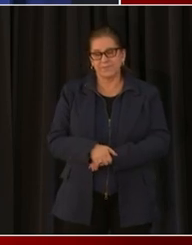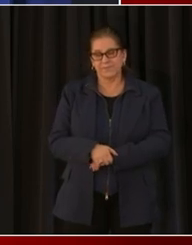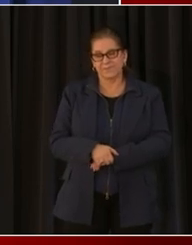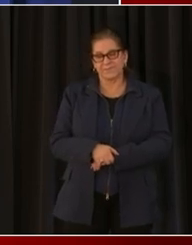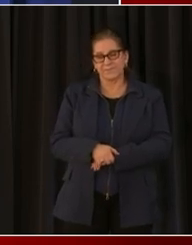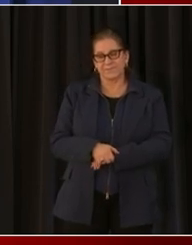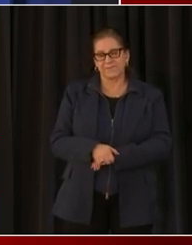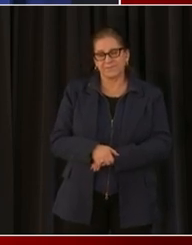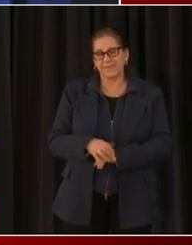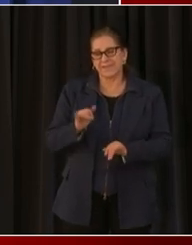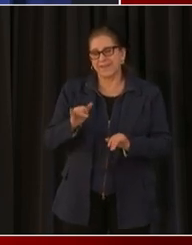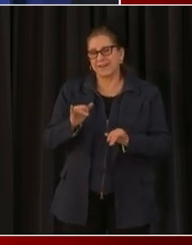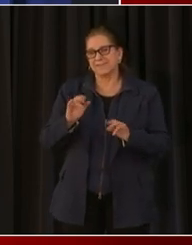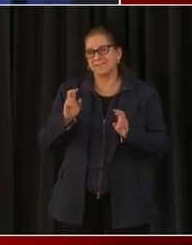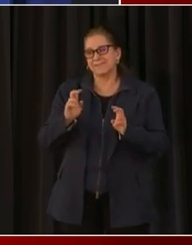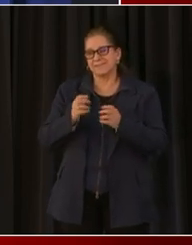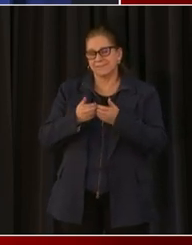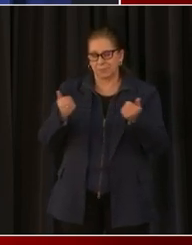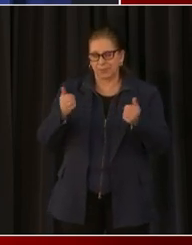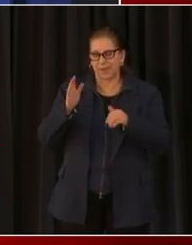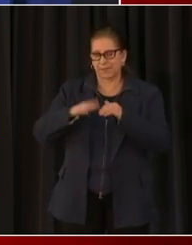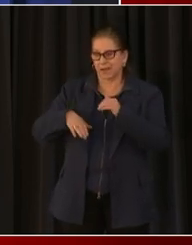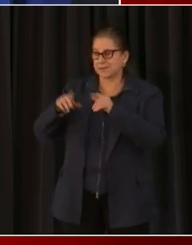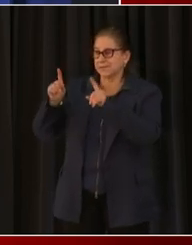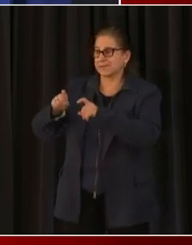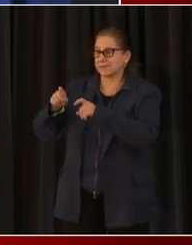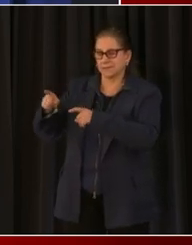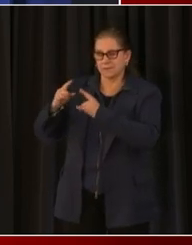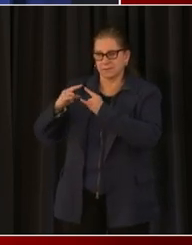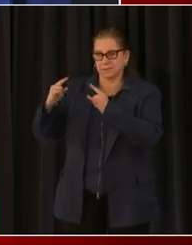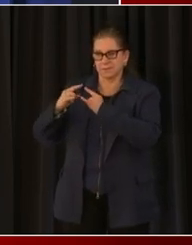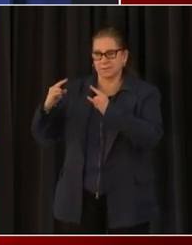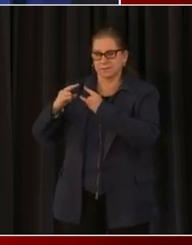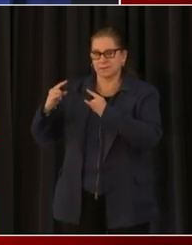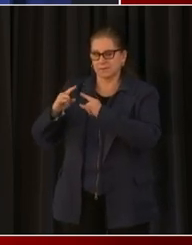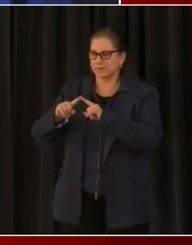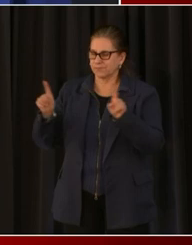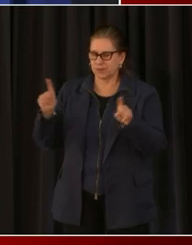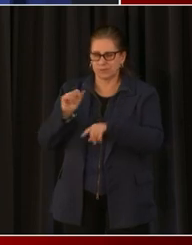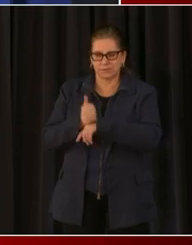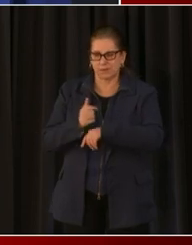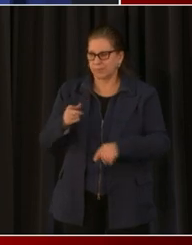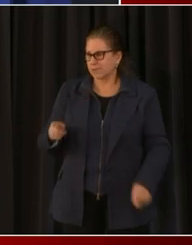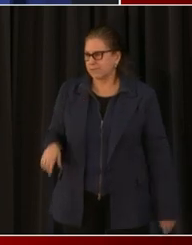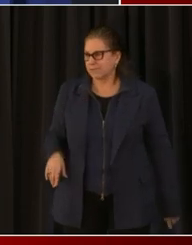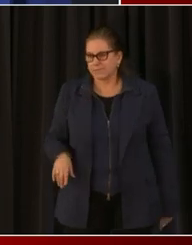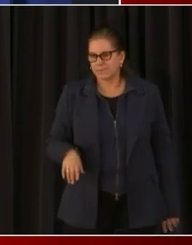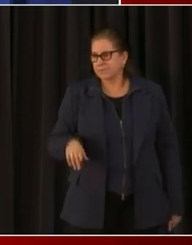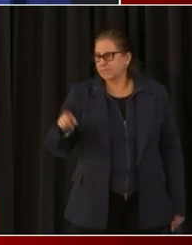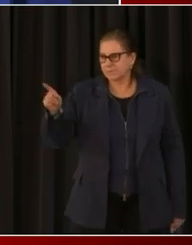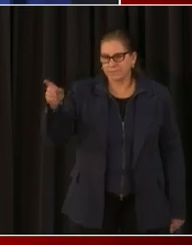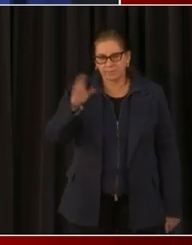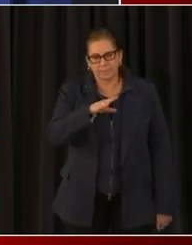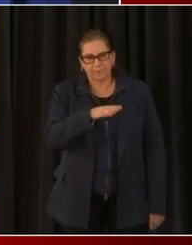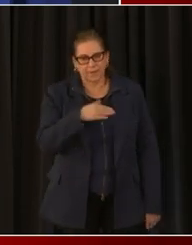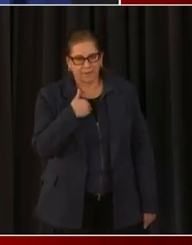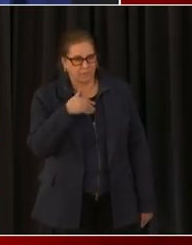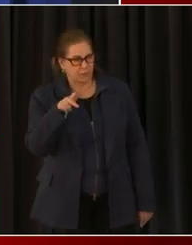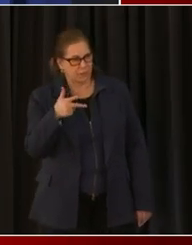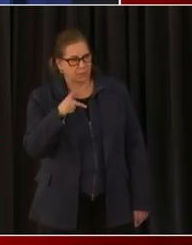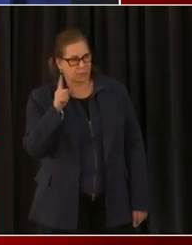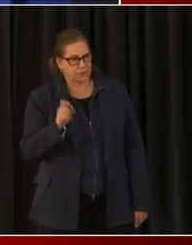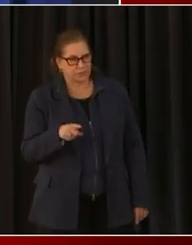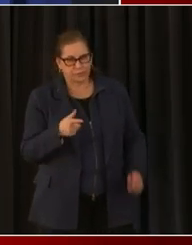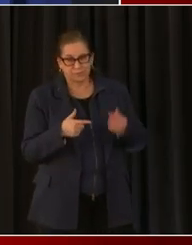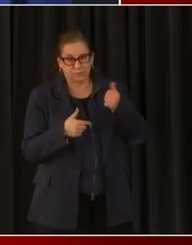very different setup than our testing operations. And my wildly different topic question, thank you both, appreciate it,